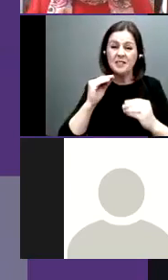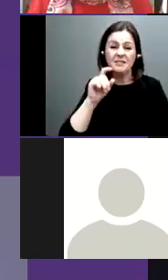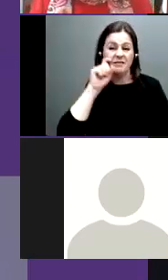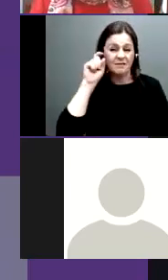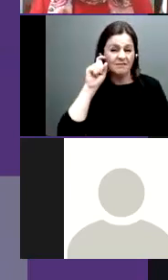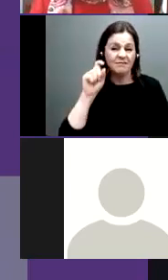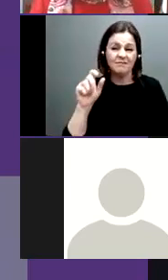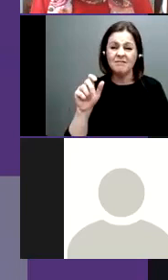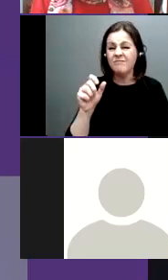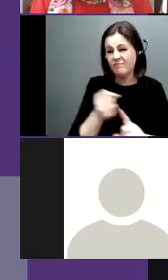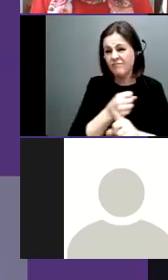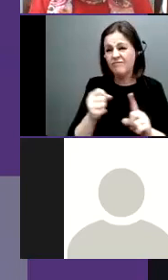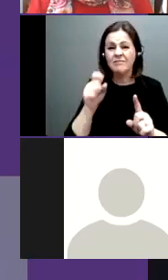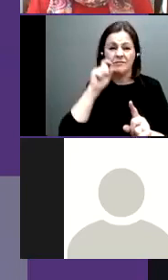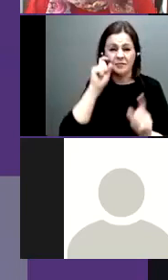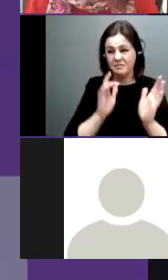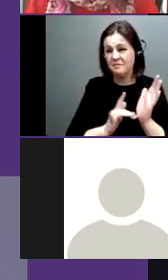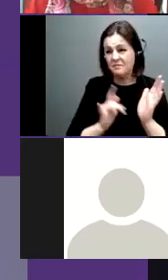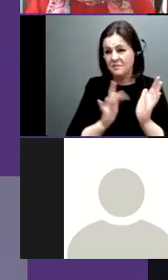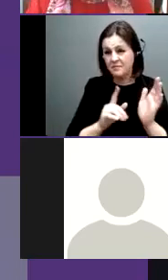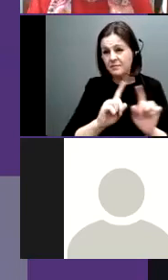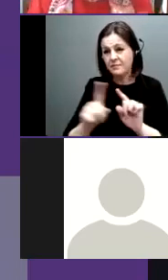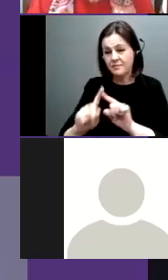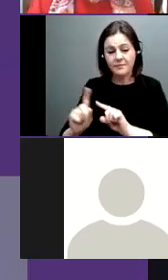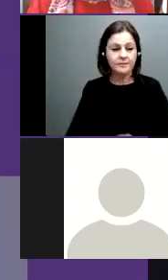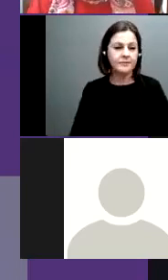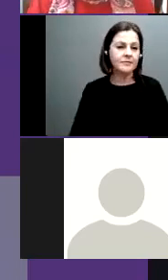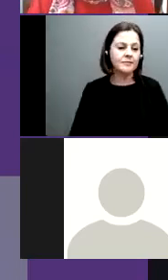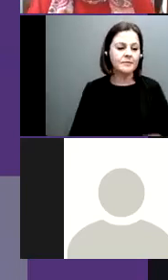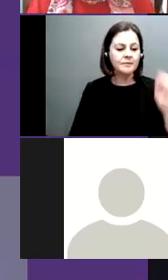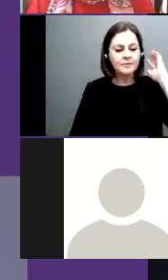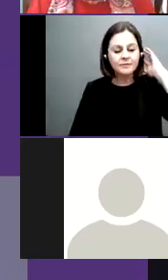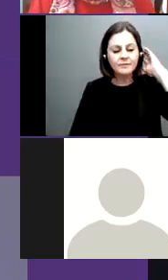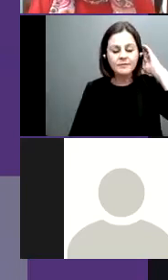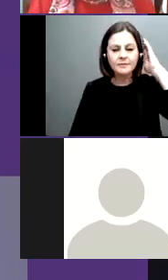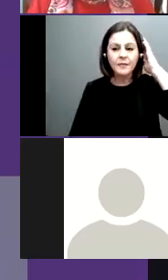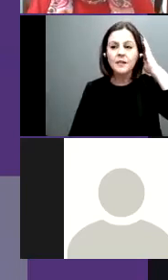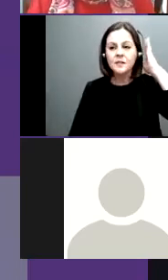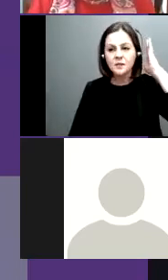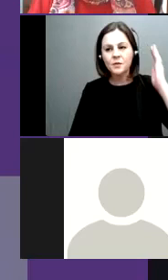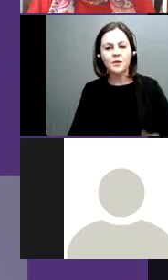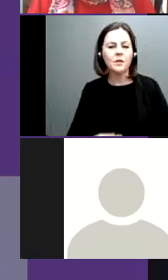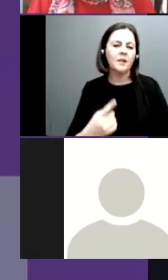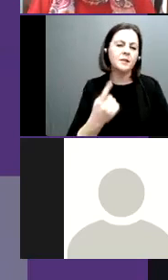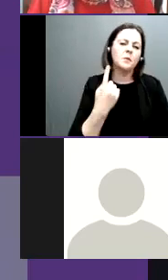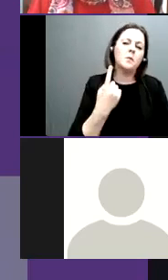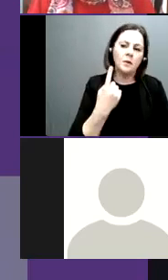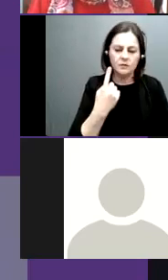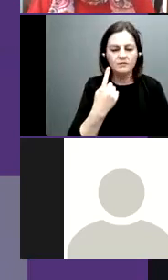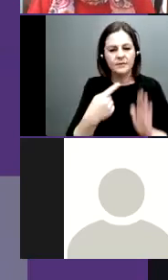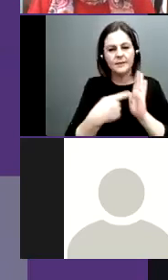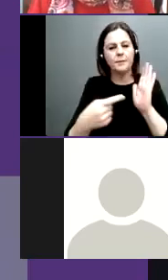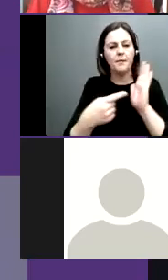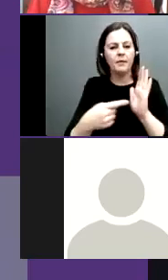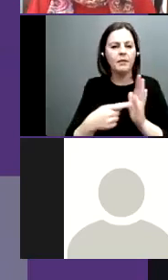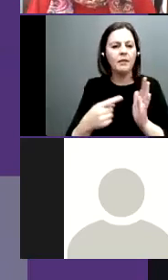one way that we know that older adults might experience some form of